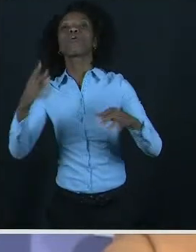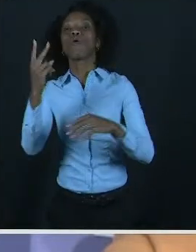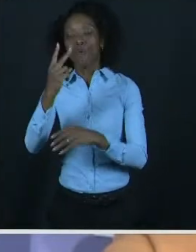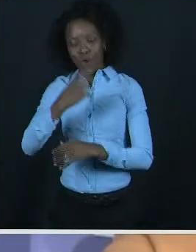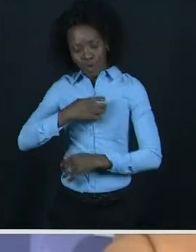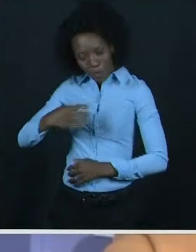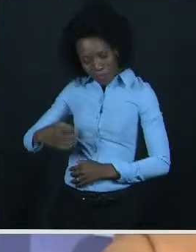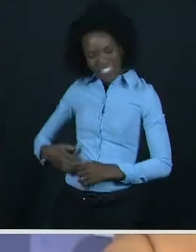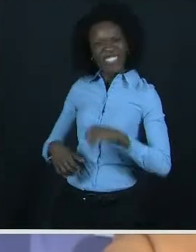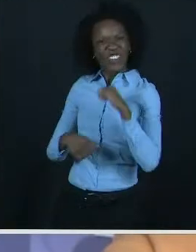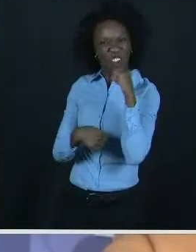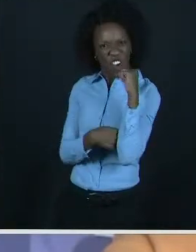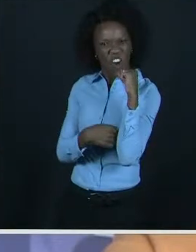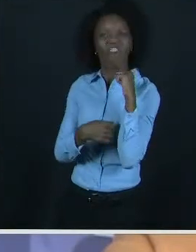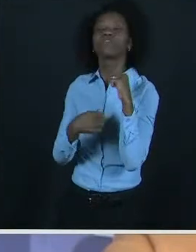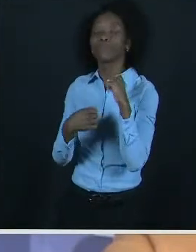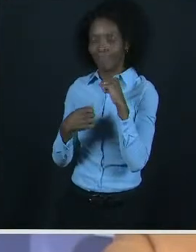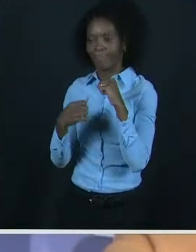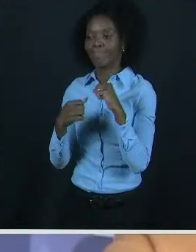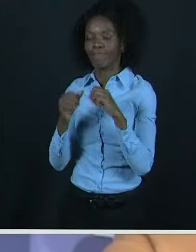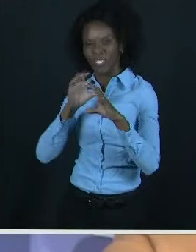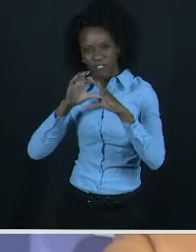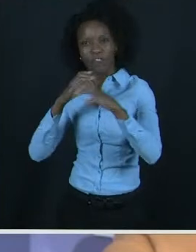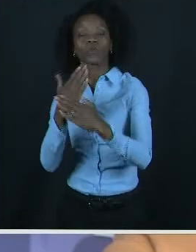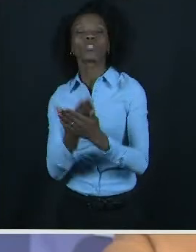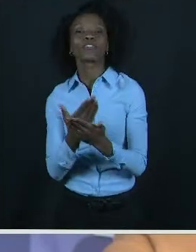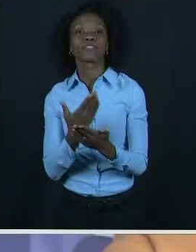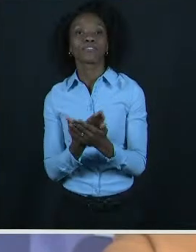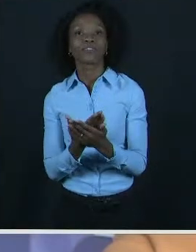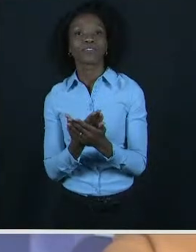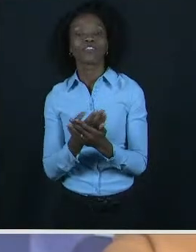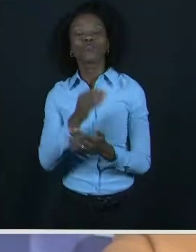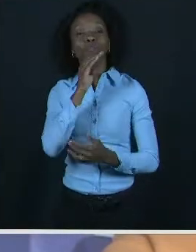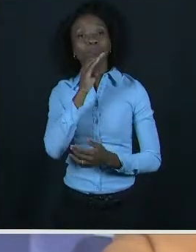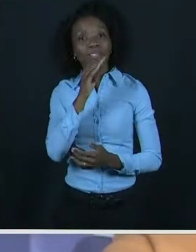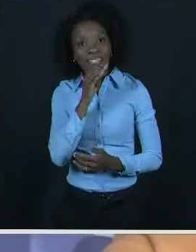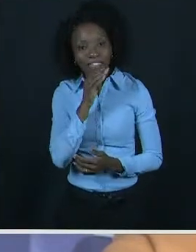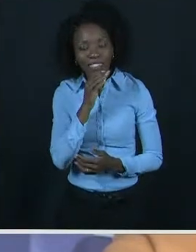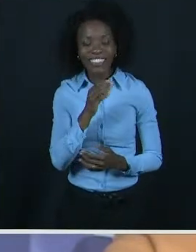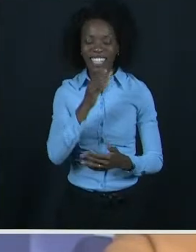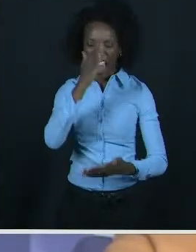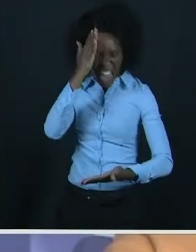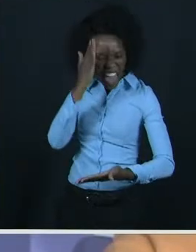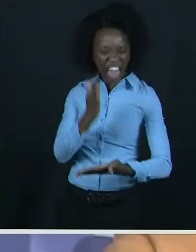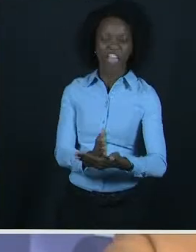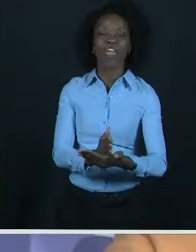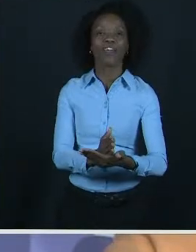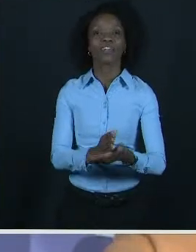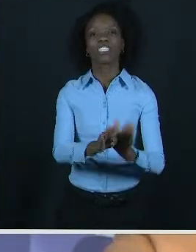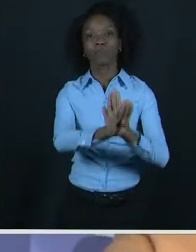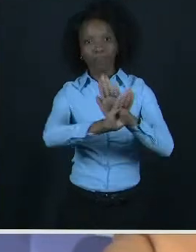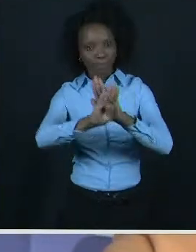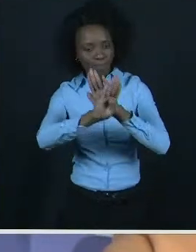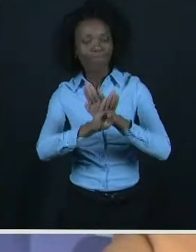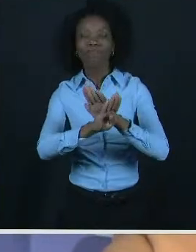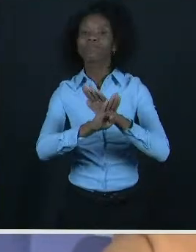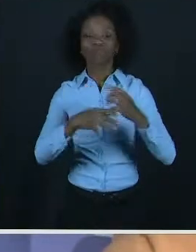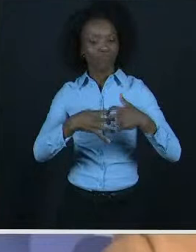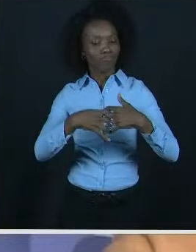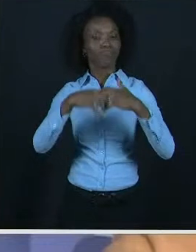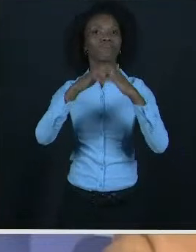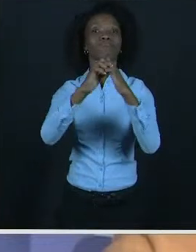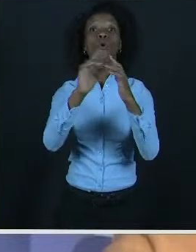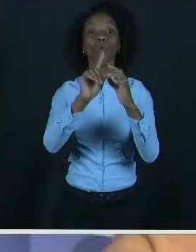An End GBV collective was established as a multi-sectoral